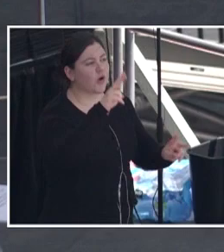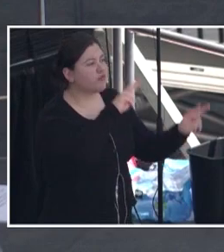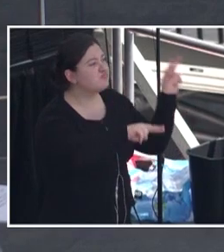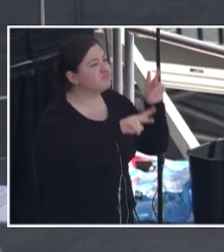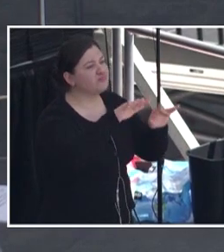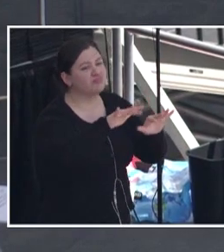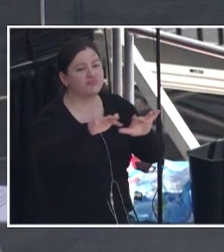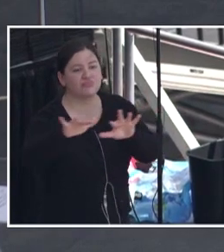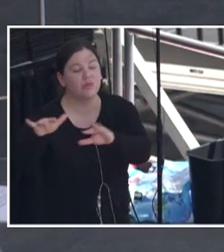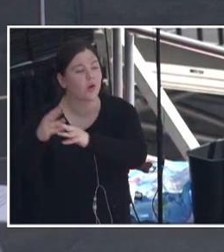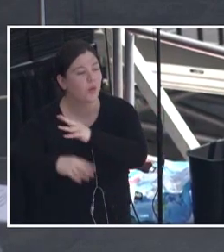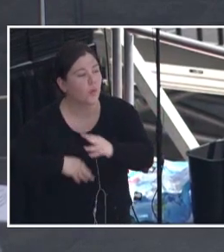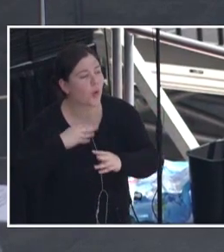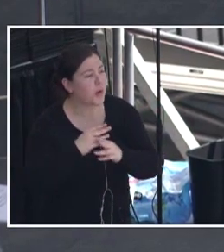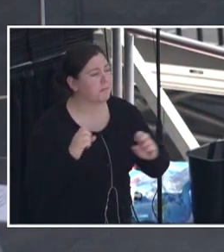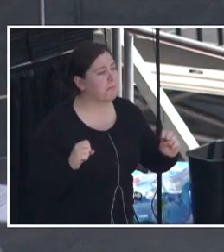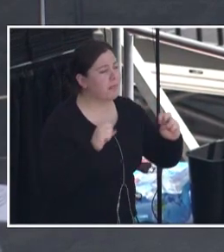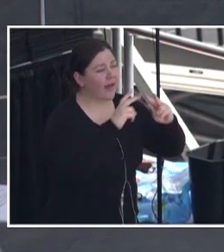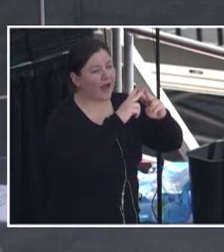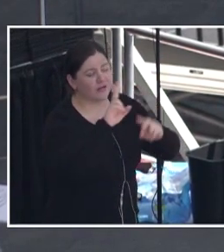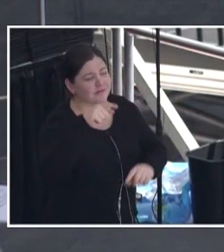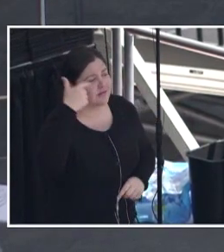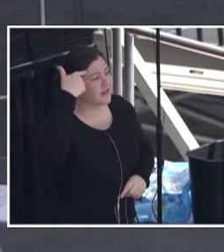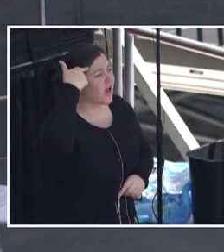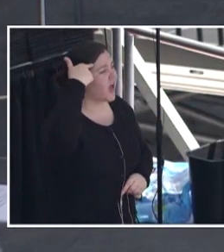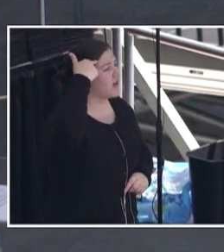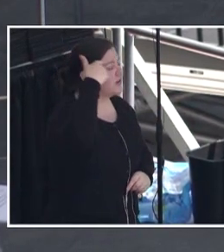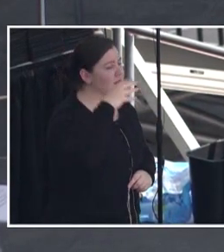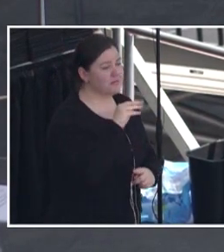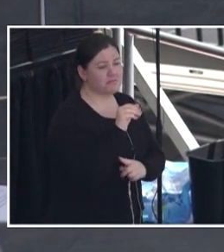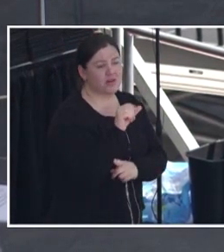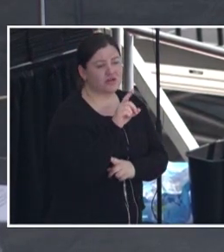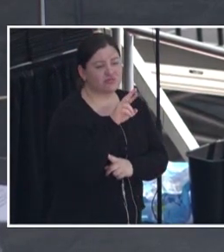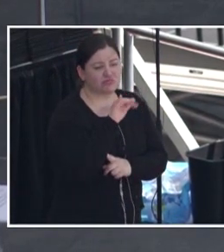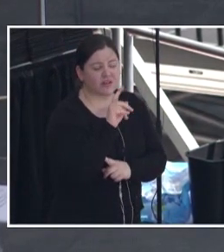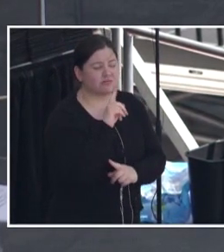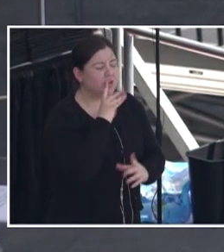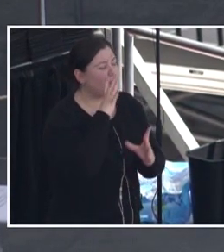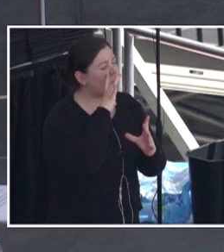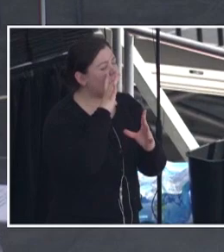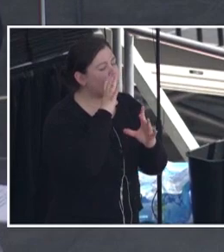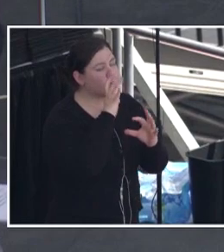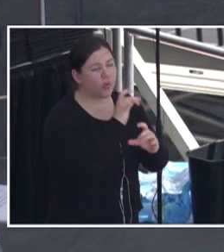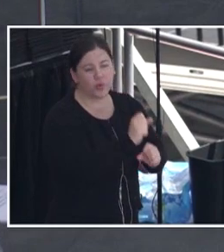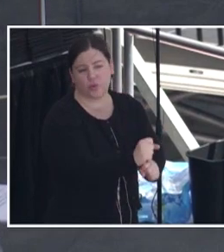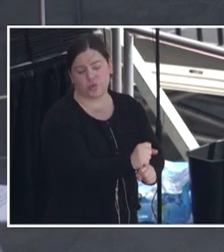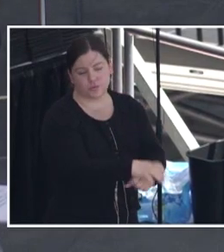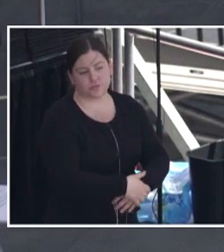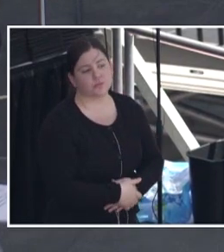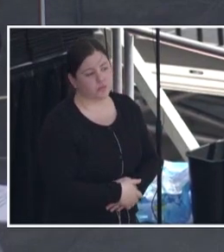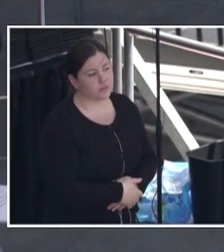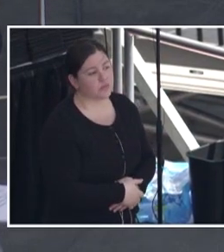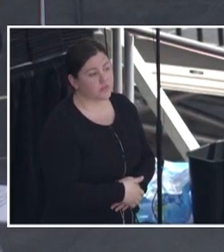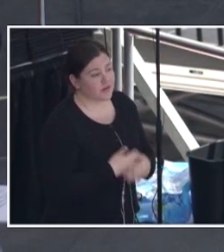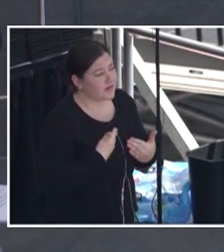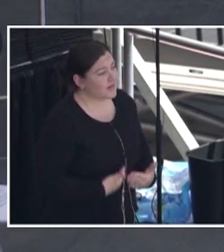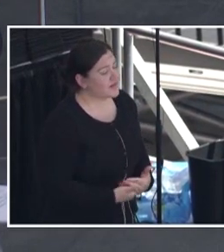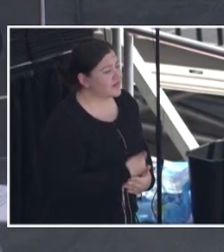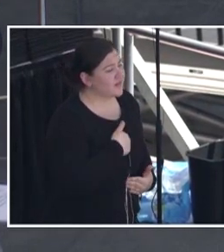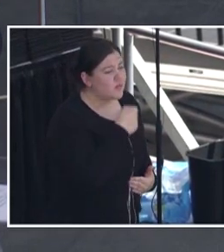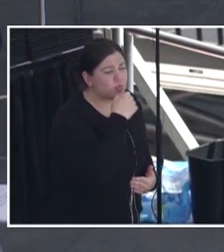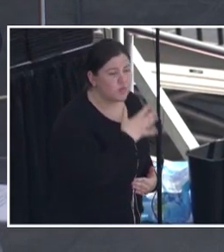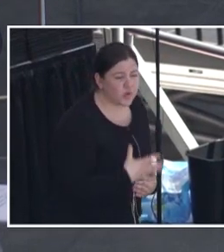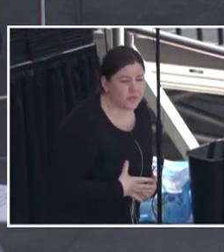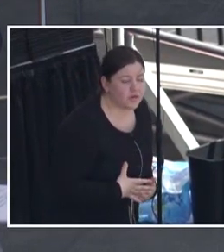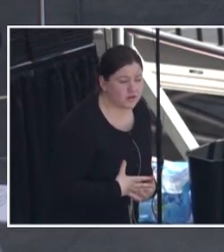world, Paris, London, Madrid. It was fascinating. As a woman, this